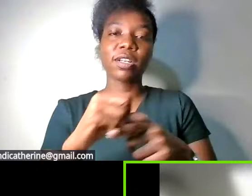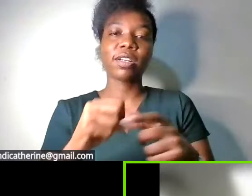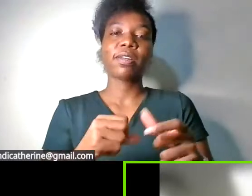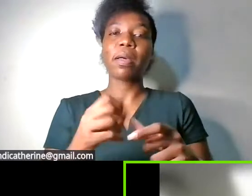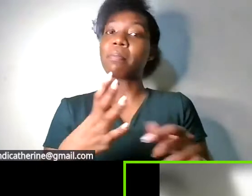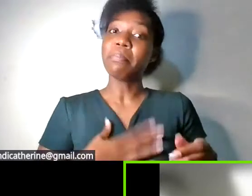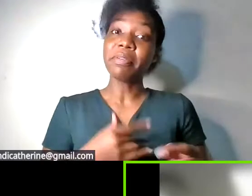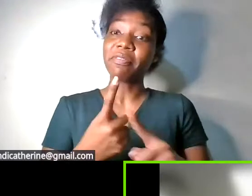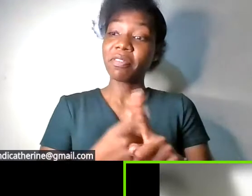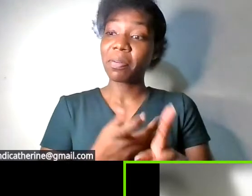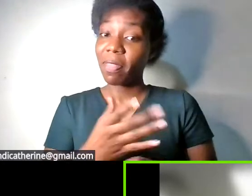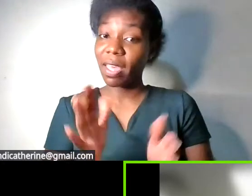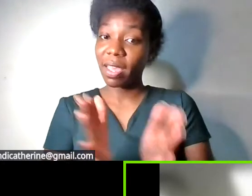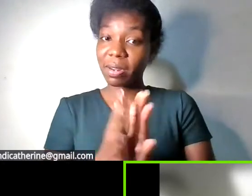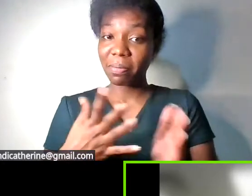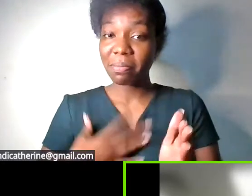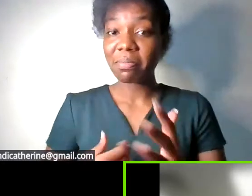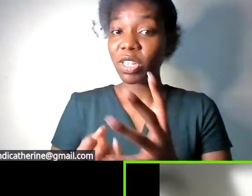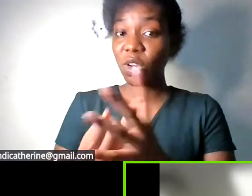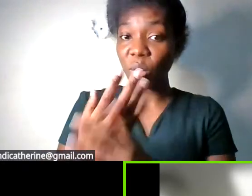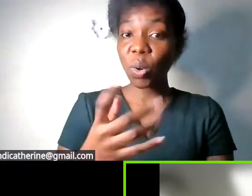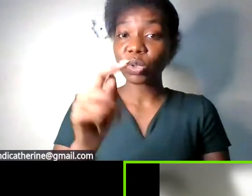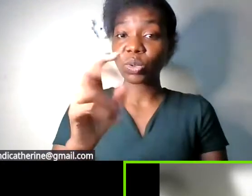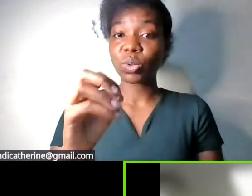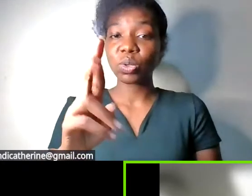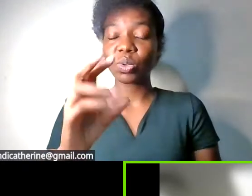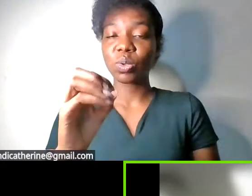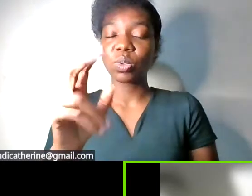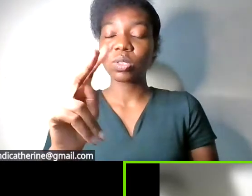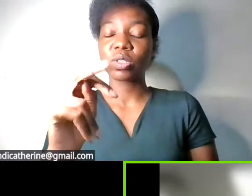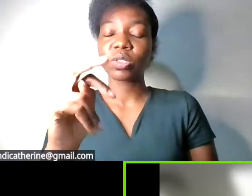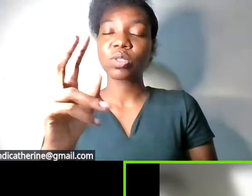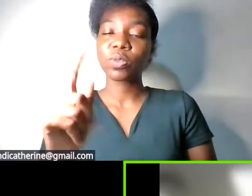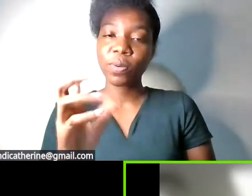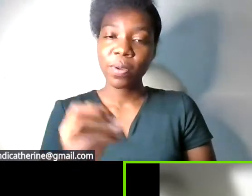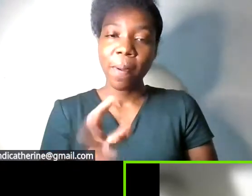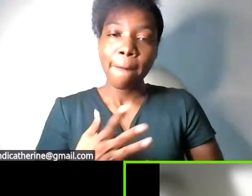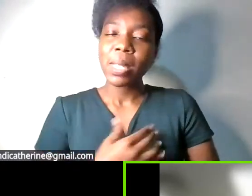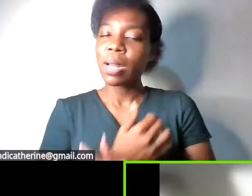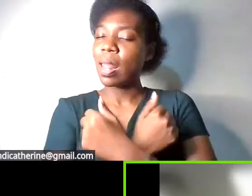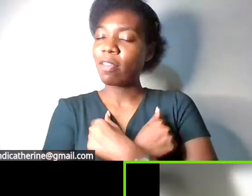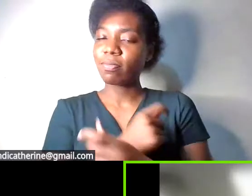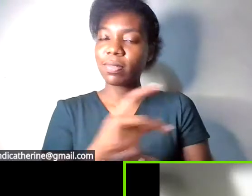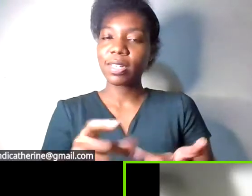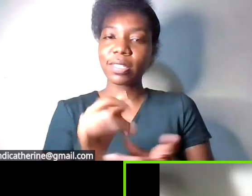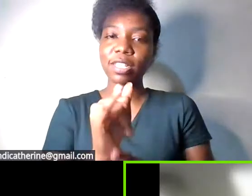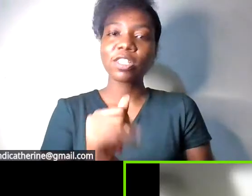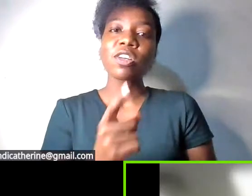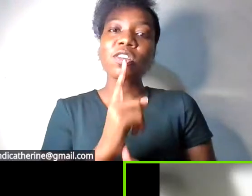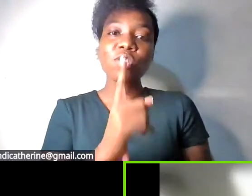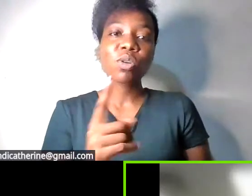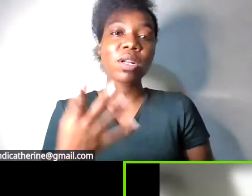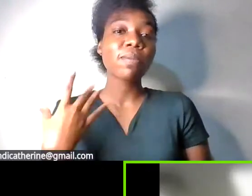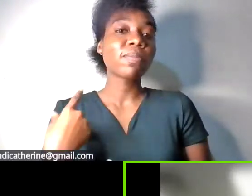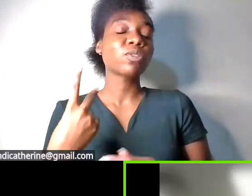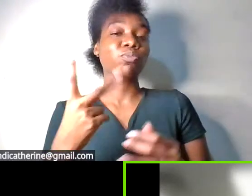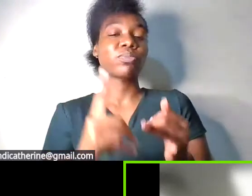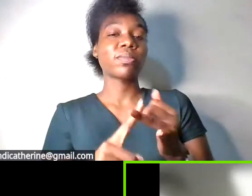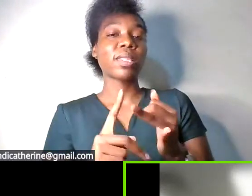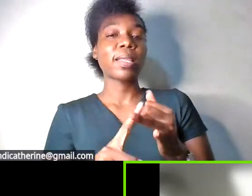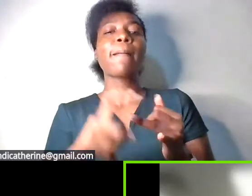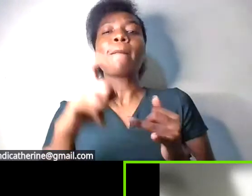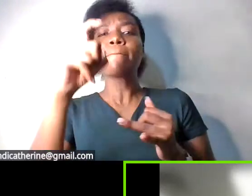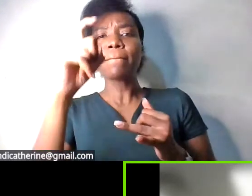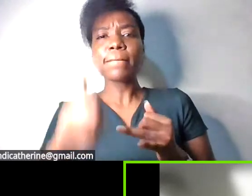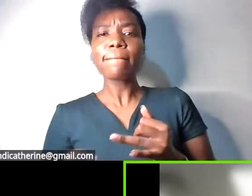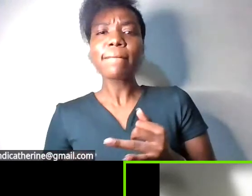am homegrown here in Toronto and I love the city. So another reason is make sure that the quality of education. Again, the quality of education in